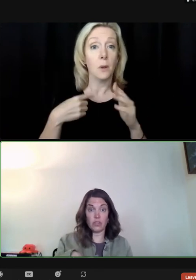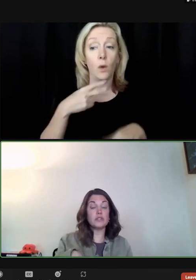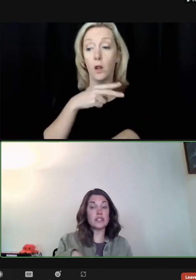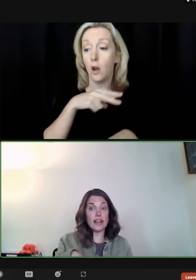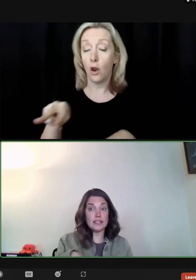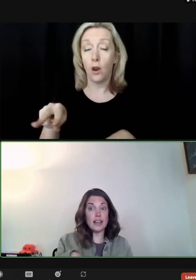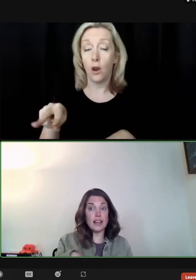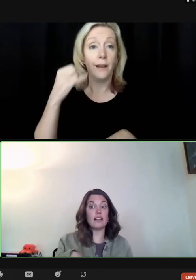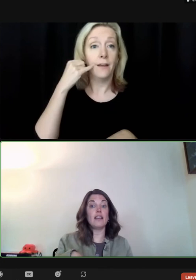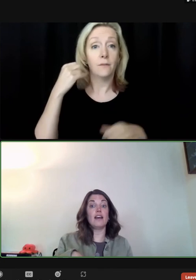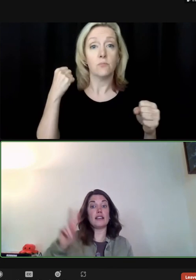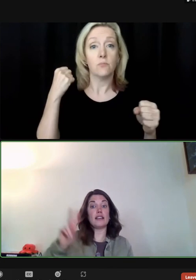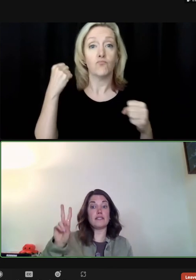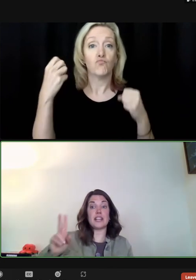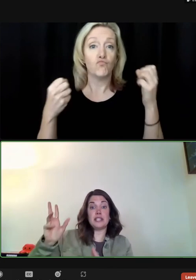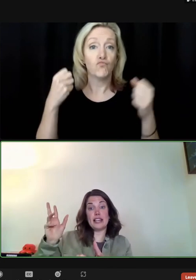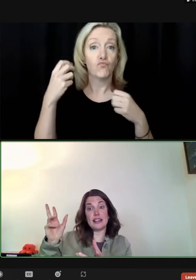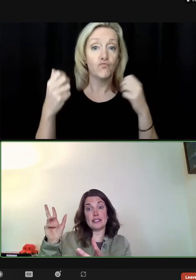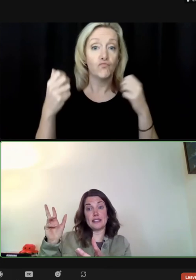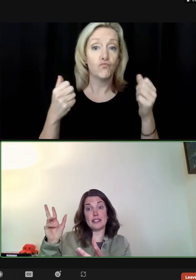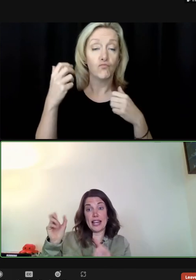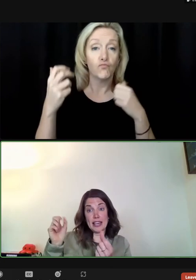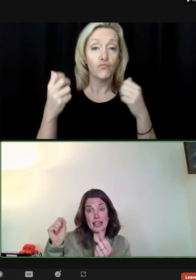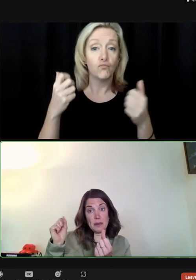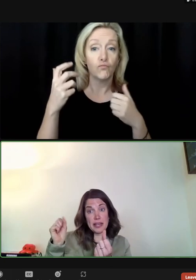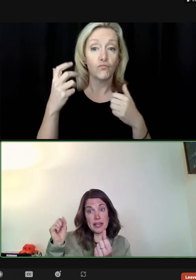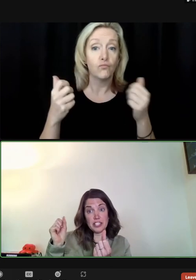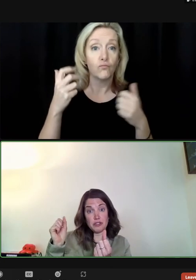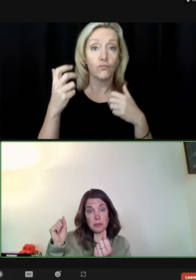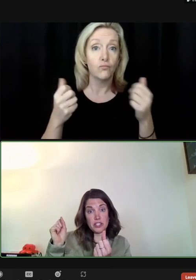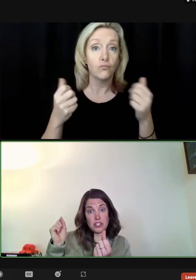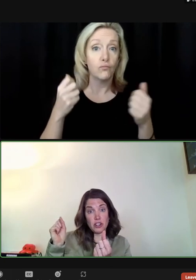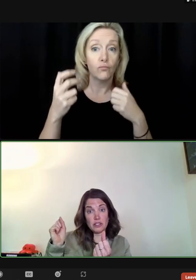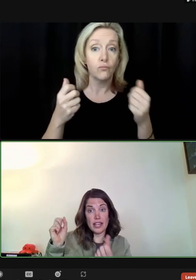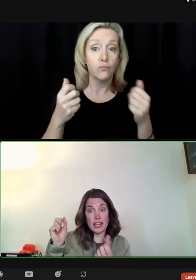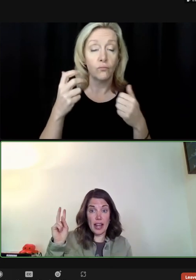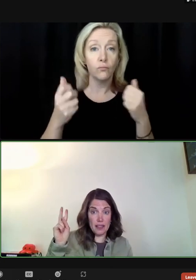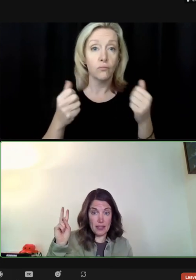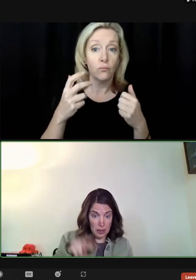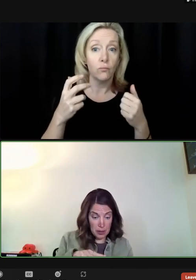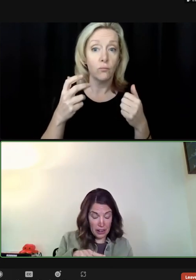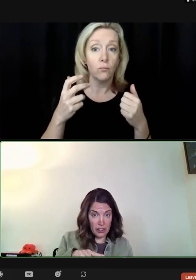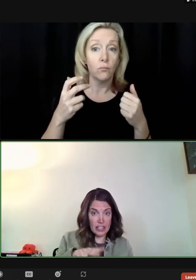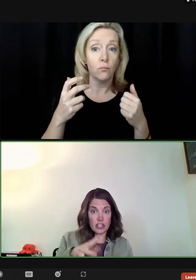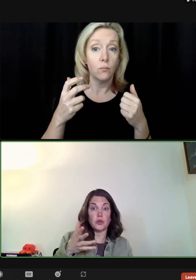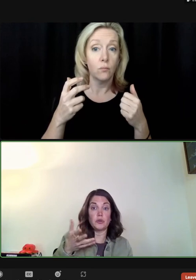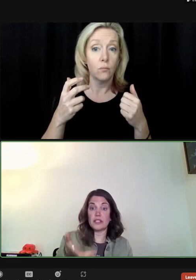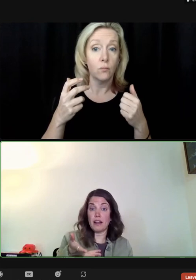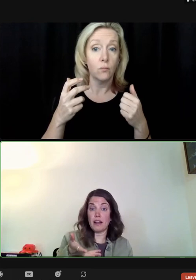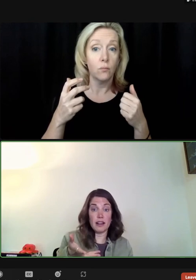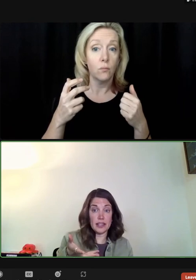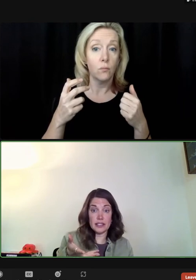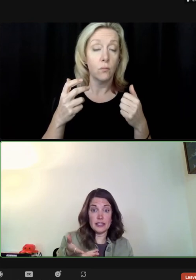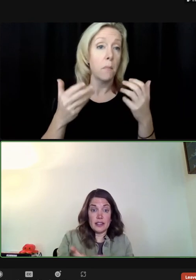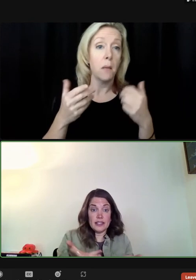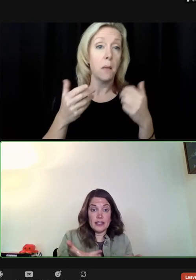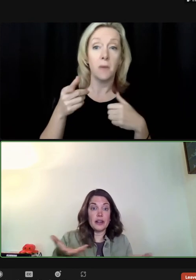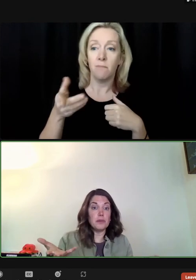you're using ASL, a lot of times it is taking in a message from an adult and then comparing it to,